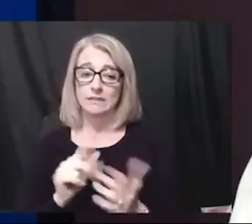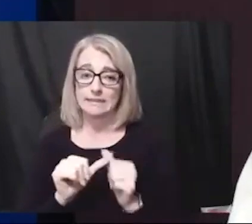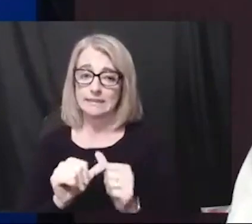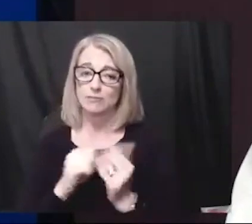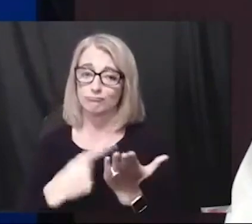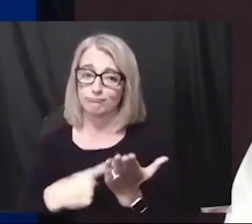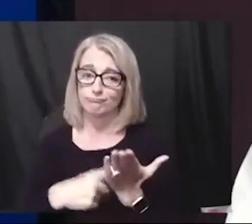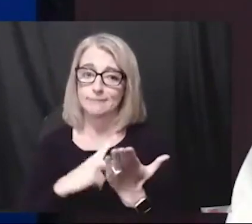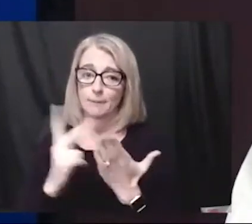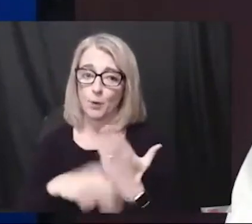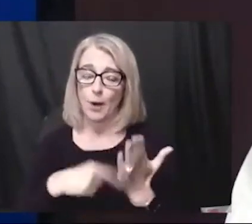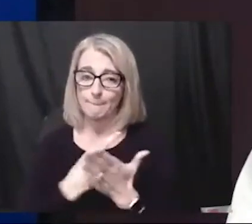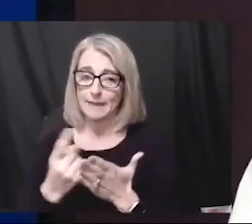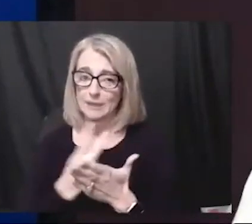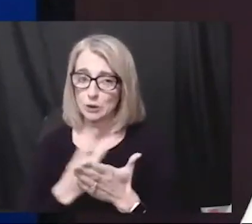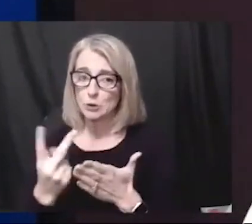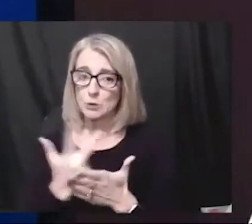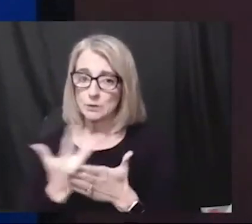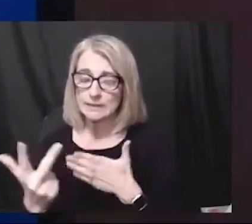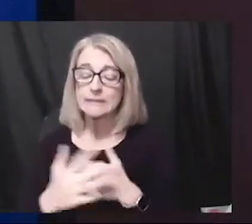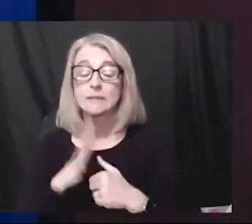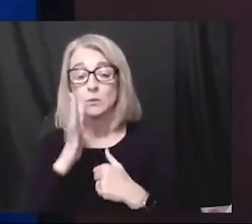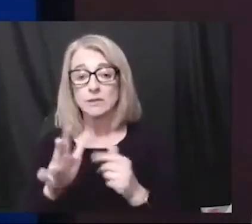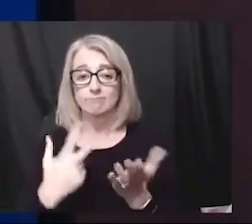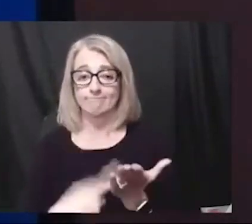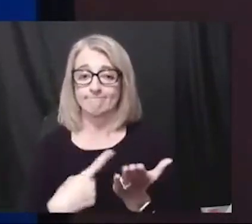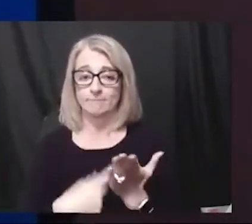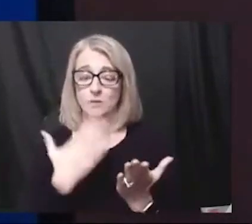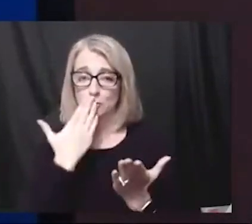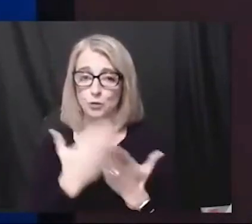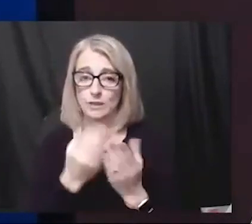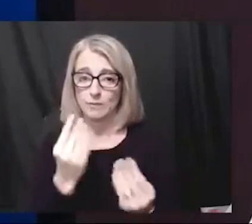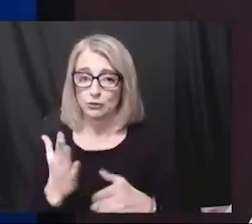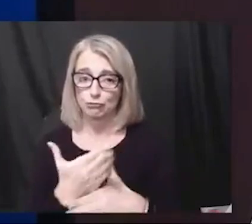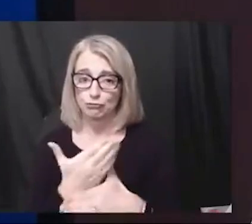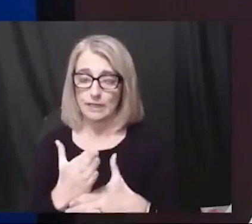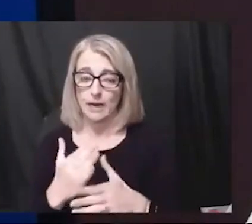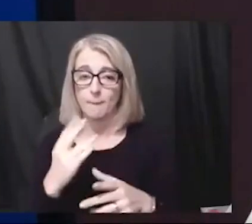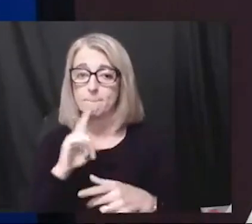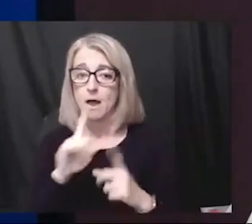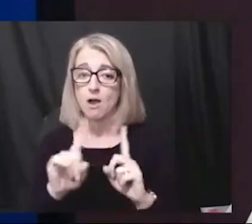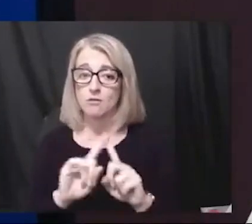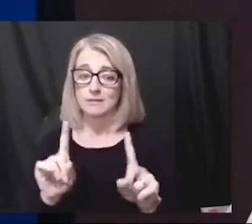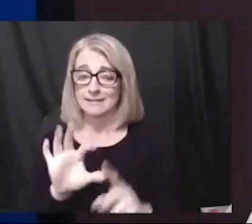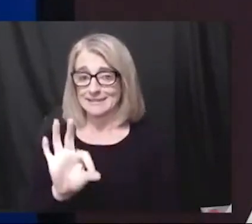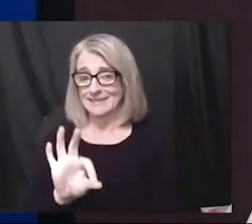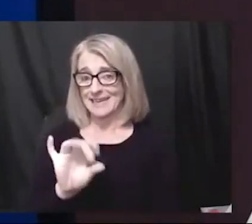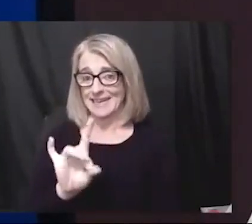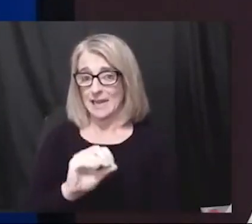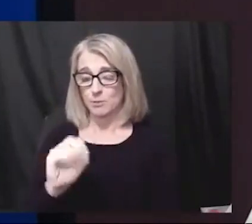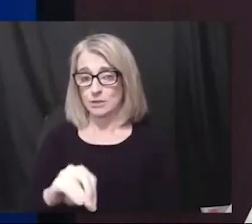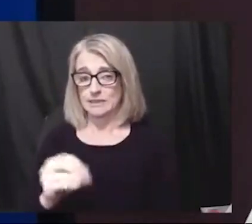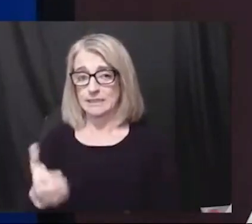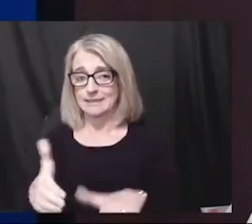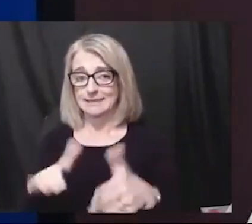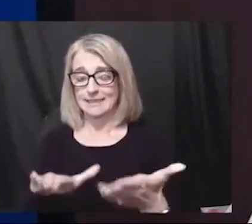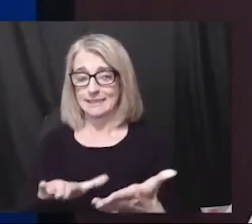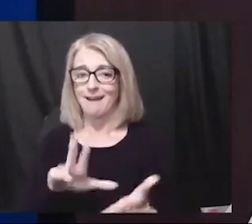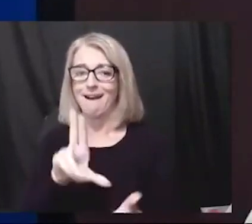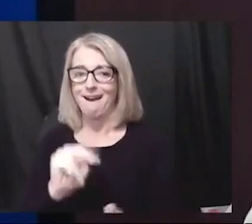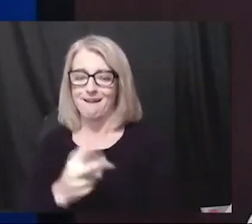stratification, Jess, and just like when you go to get life insurance, right? You pay a higher premium based on age, based